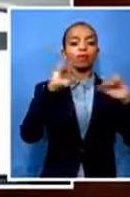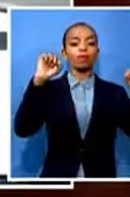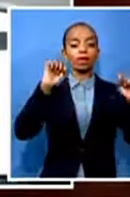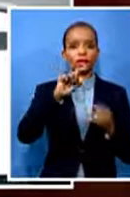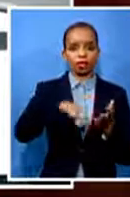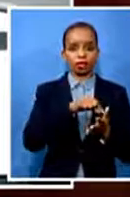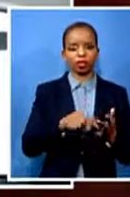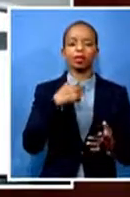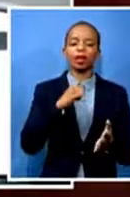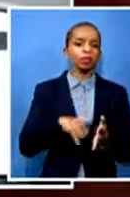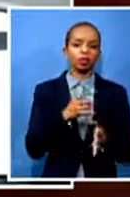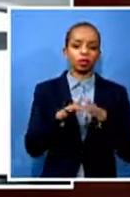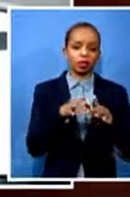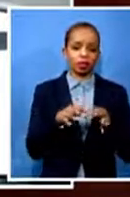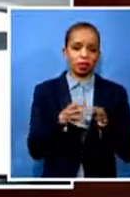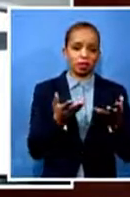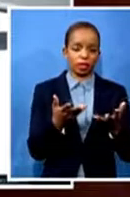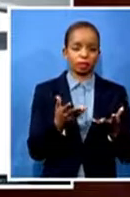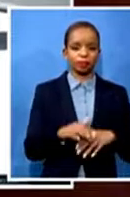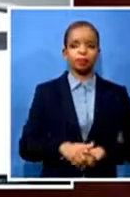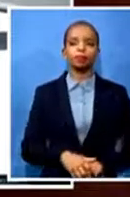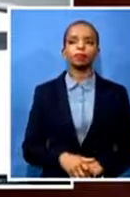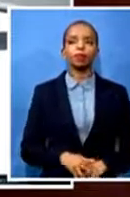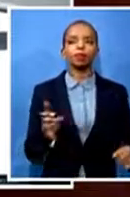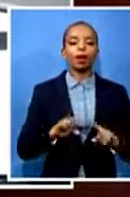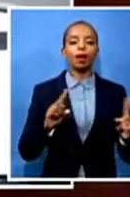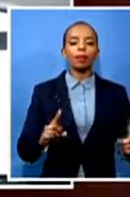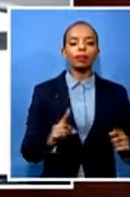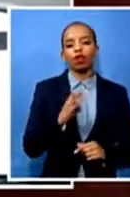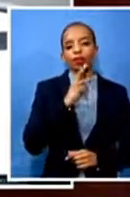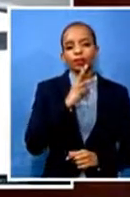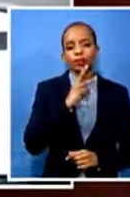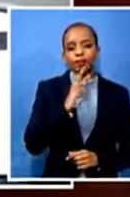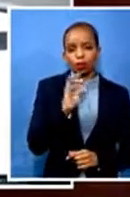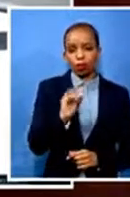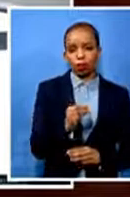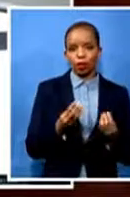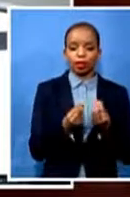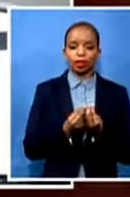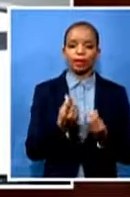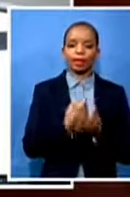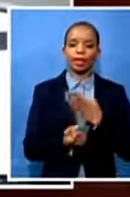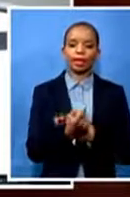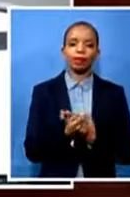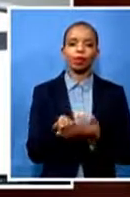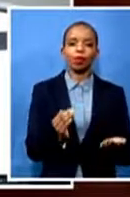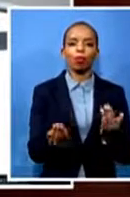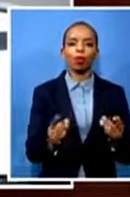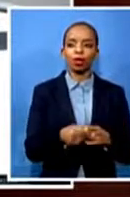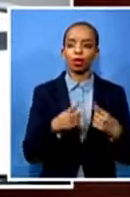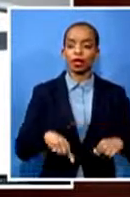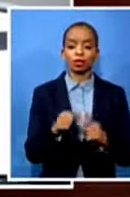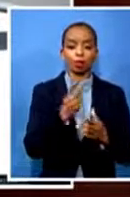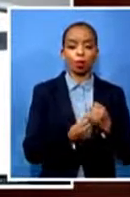But obviously, there are reasons that are compelling us to go through this type of processes. When the number